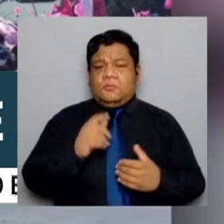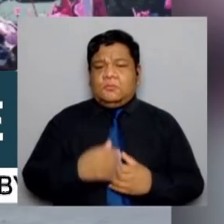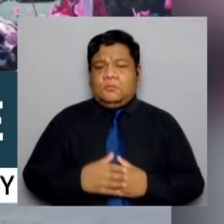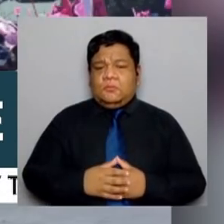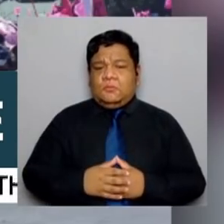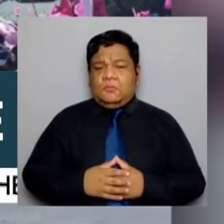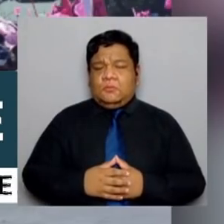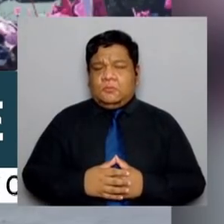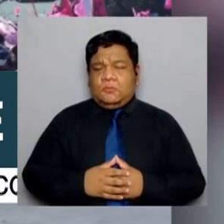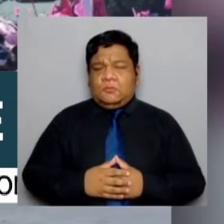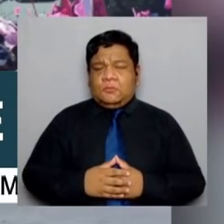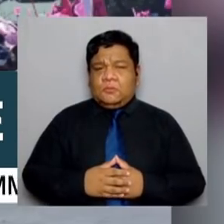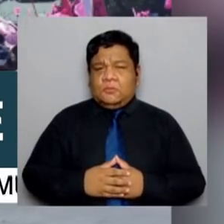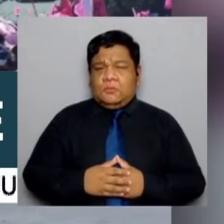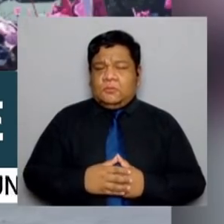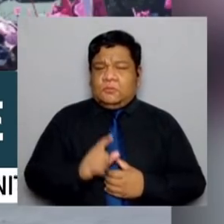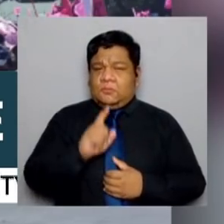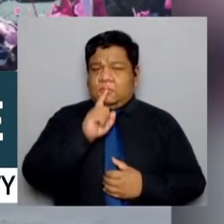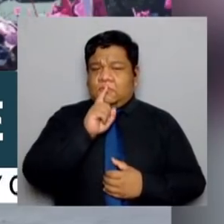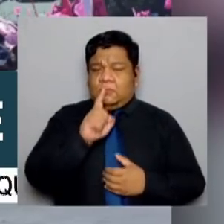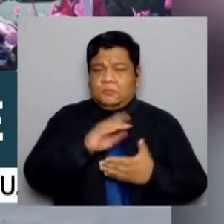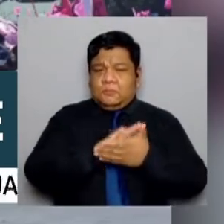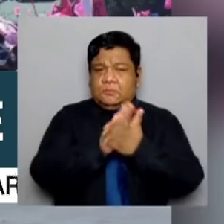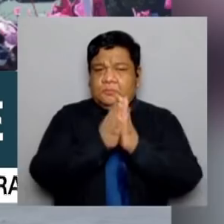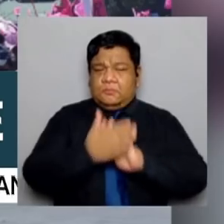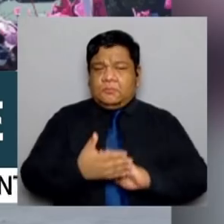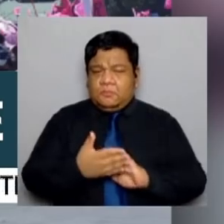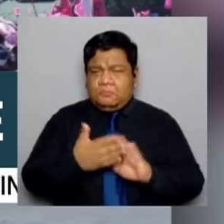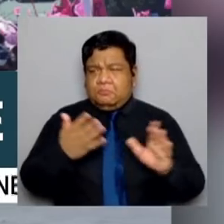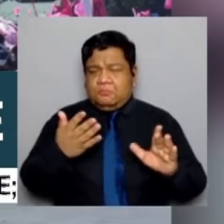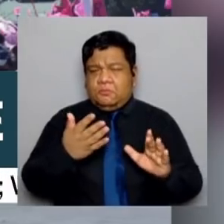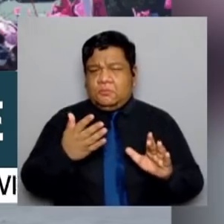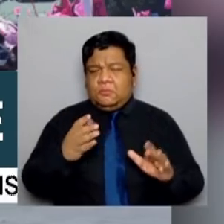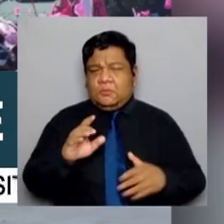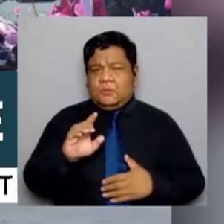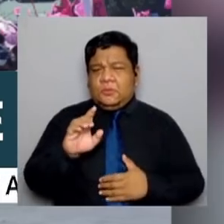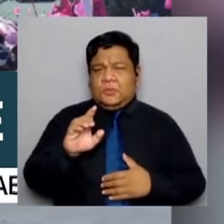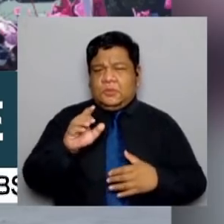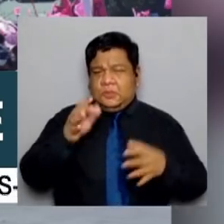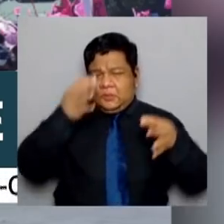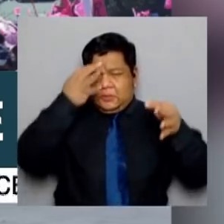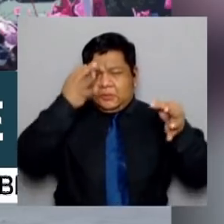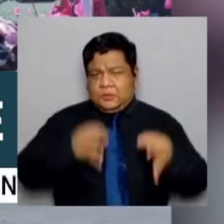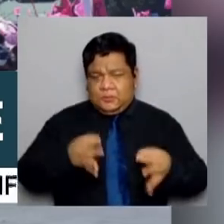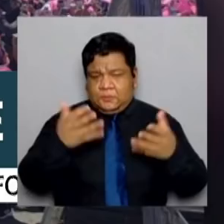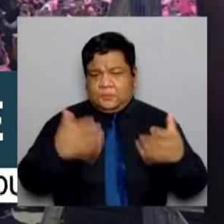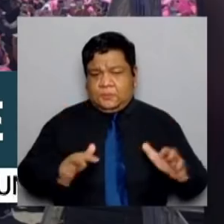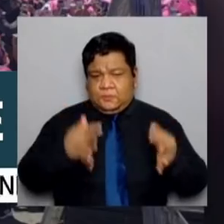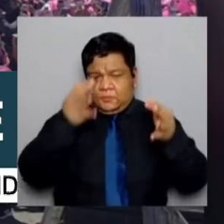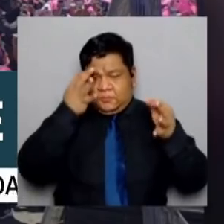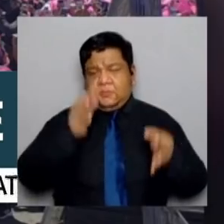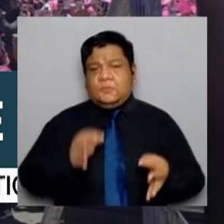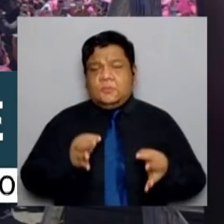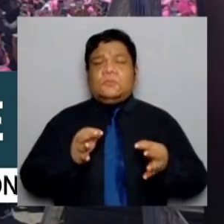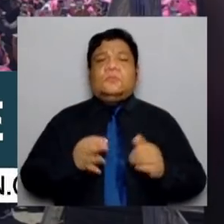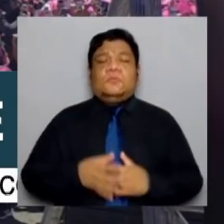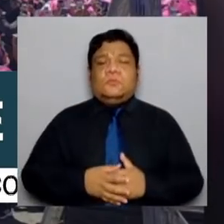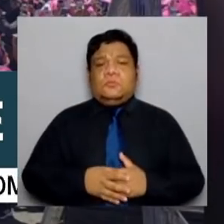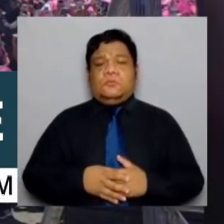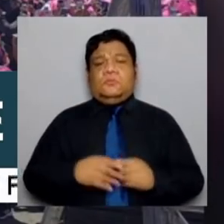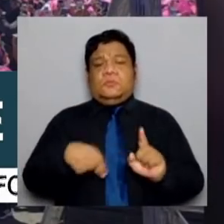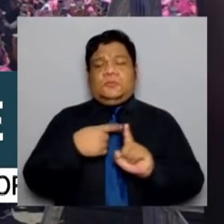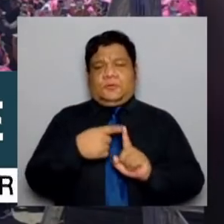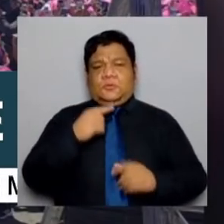or undecided, to become Desis, or Desidido, or decided. And at the same time, he made a serious pitch to end